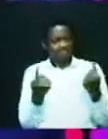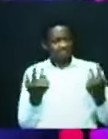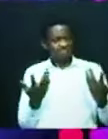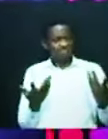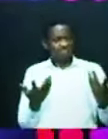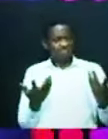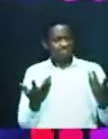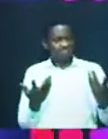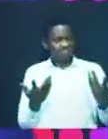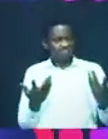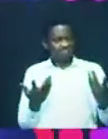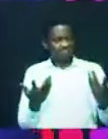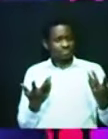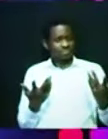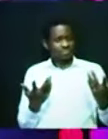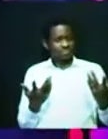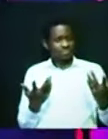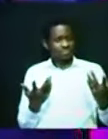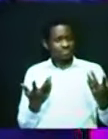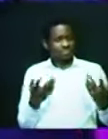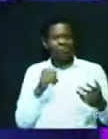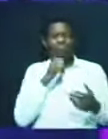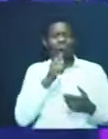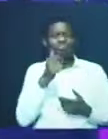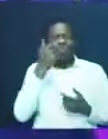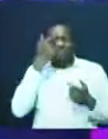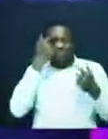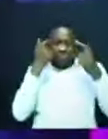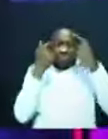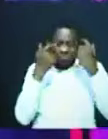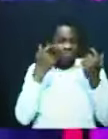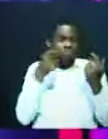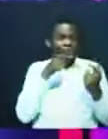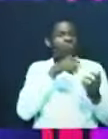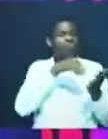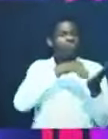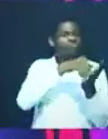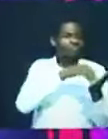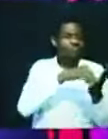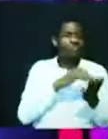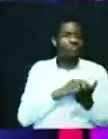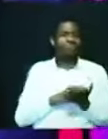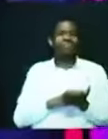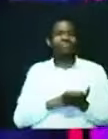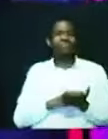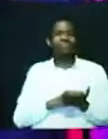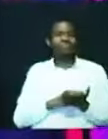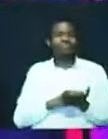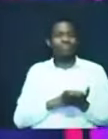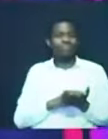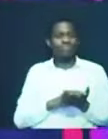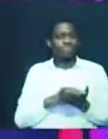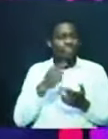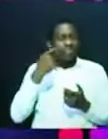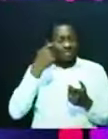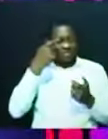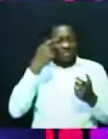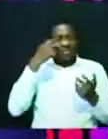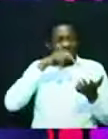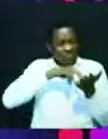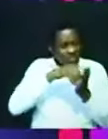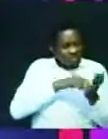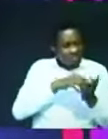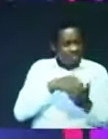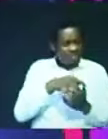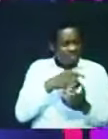not because to err is human or you are weak. It means that what you did is a mistake, because that is not